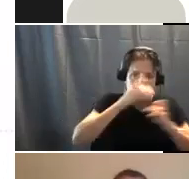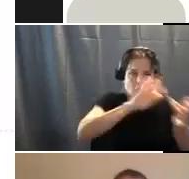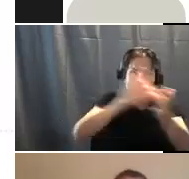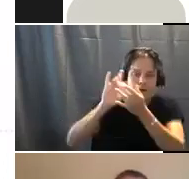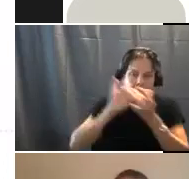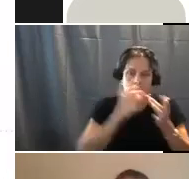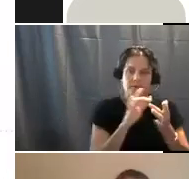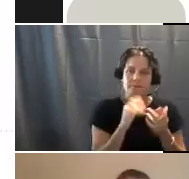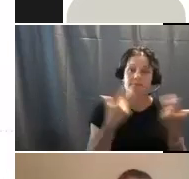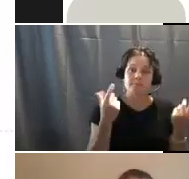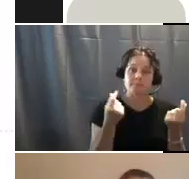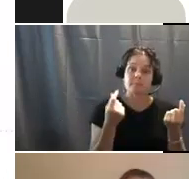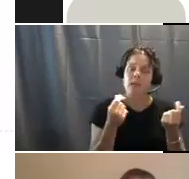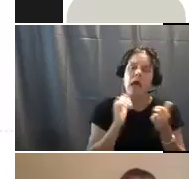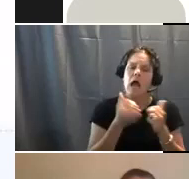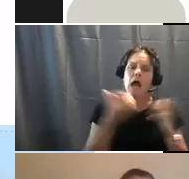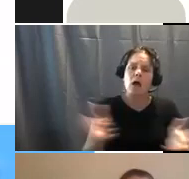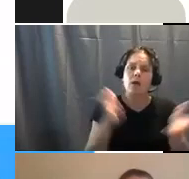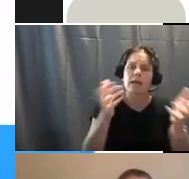to engage with followers?